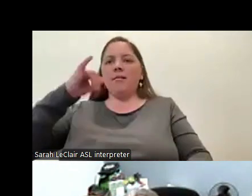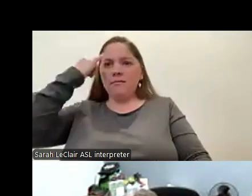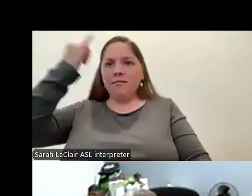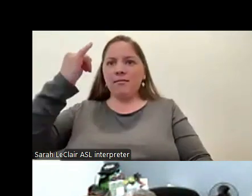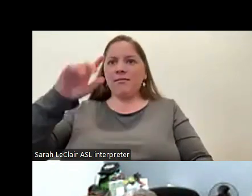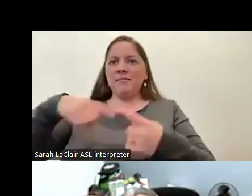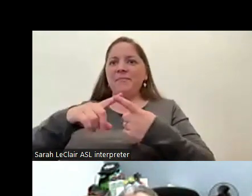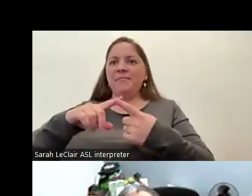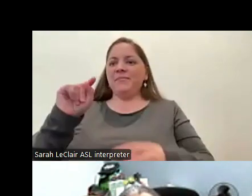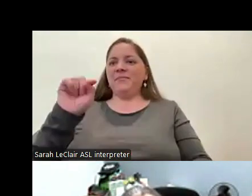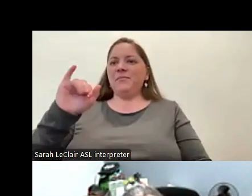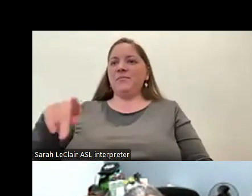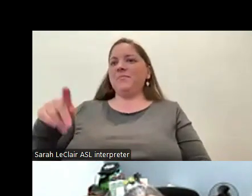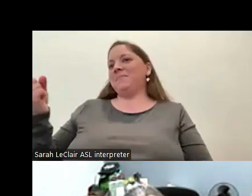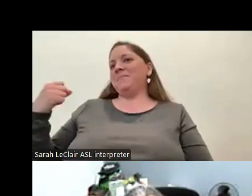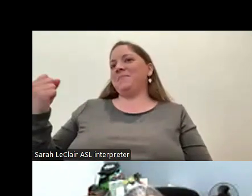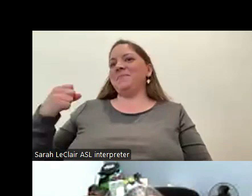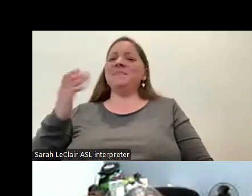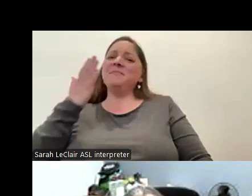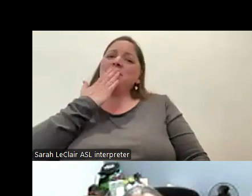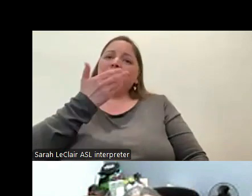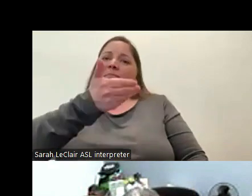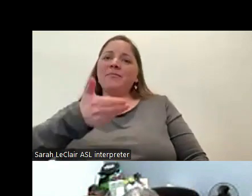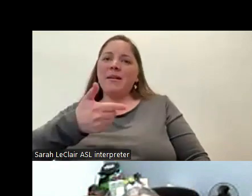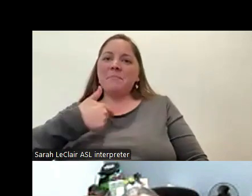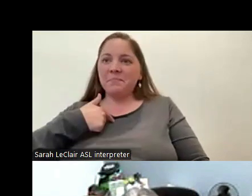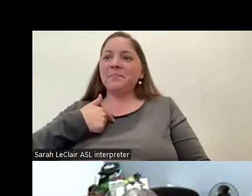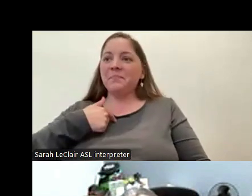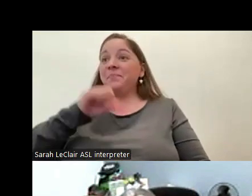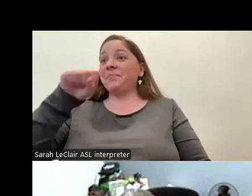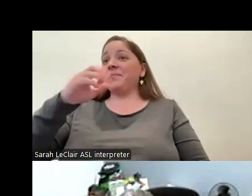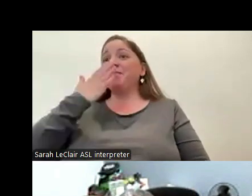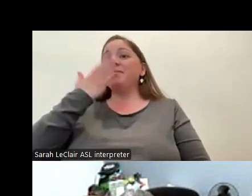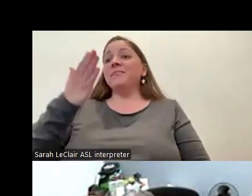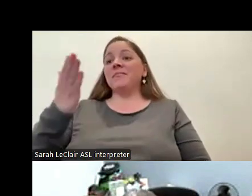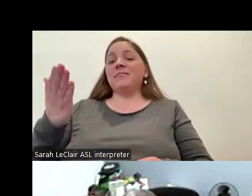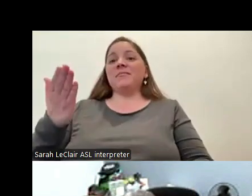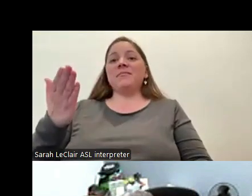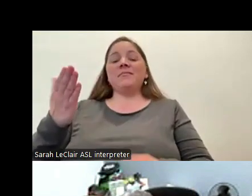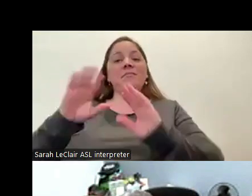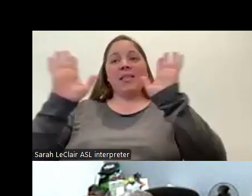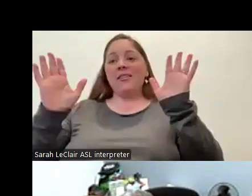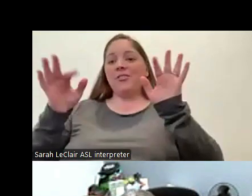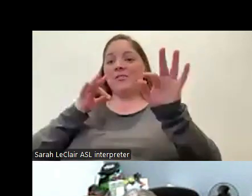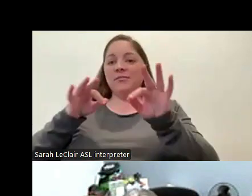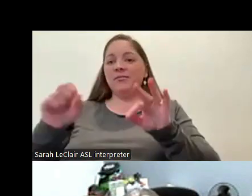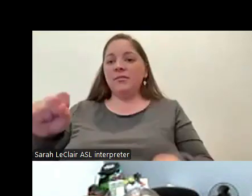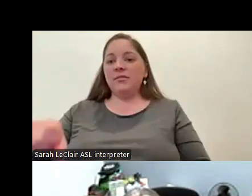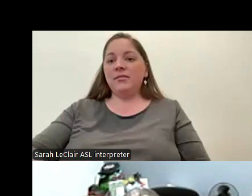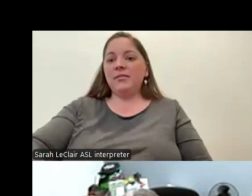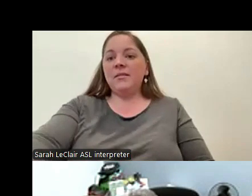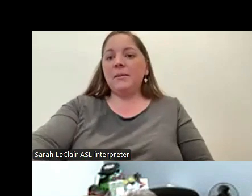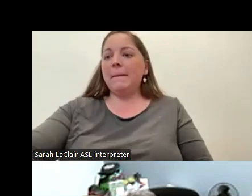trip. Yes. Okay. Yeah, well, thank you for having me. Yes, thank you for being so clear. And